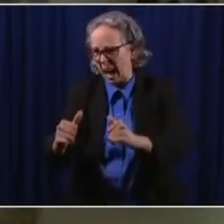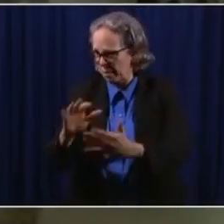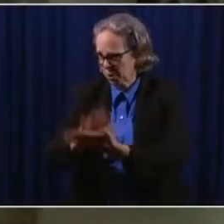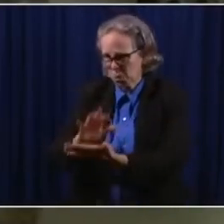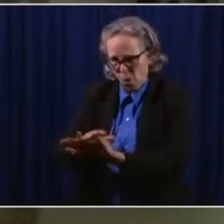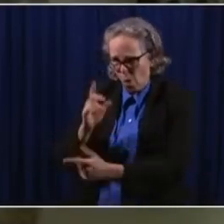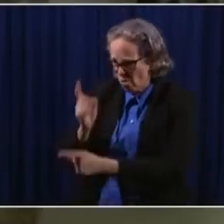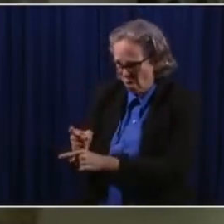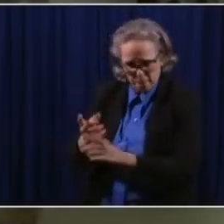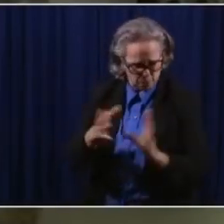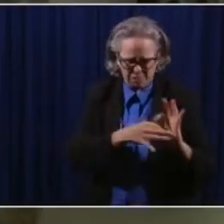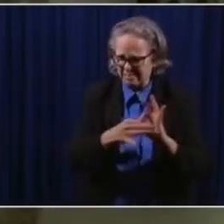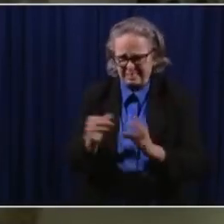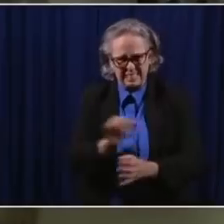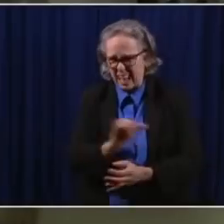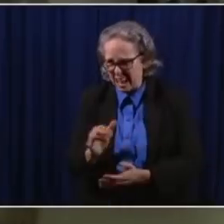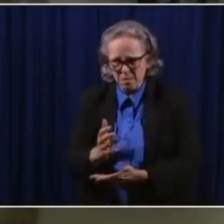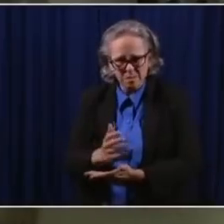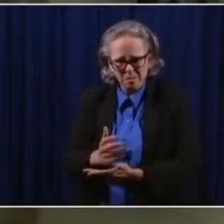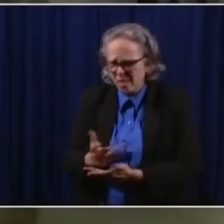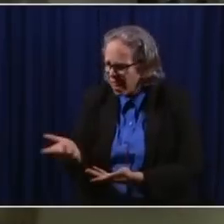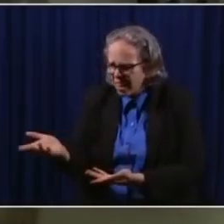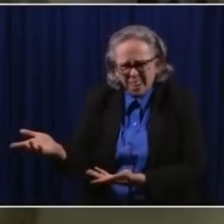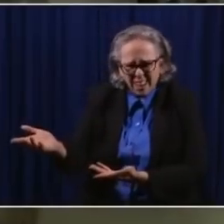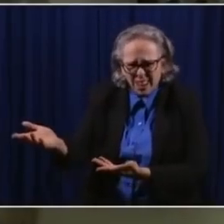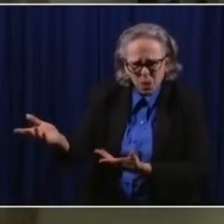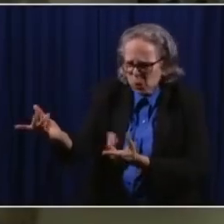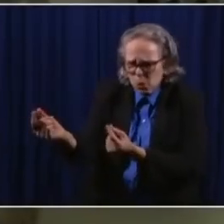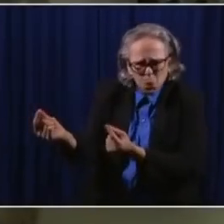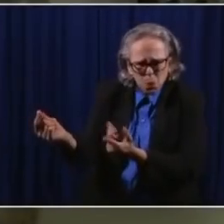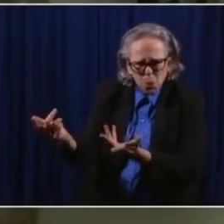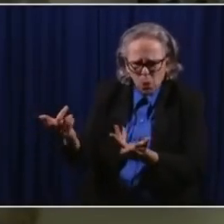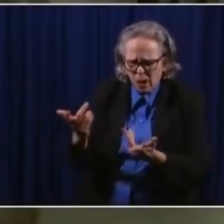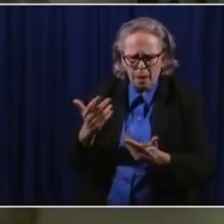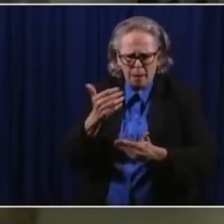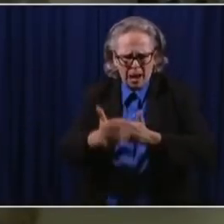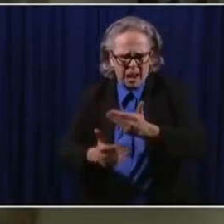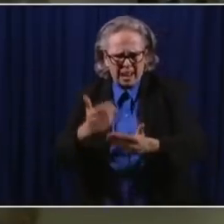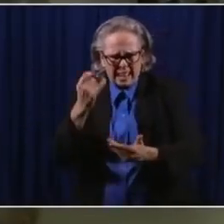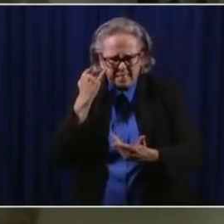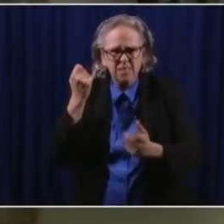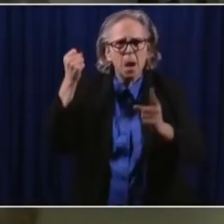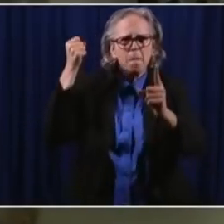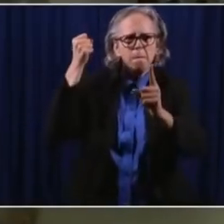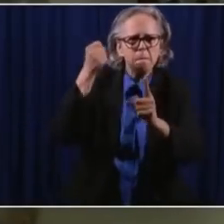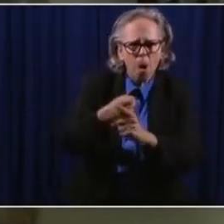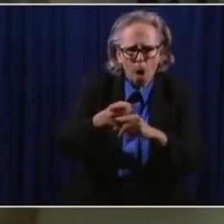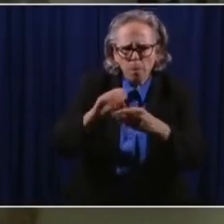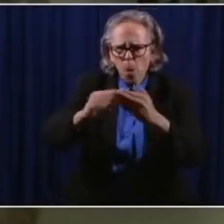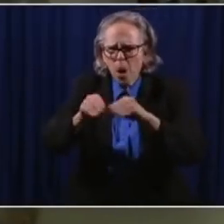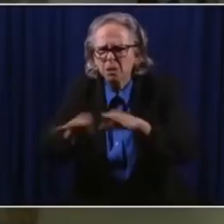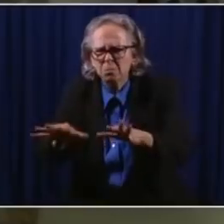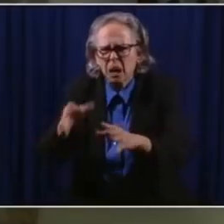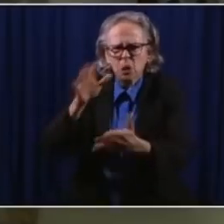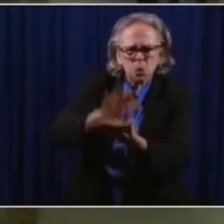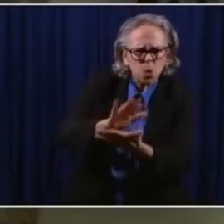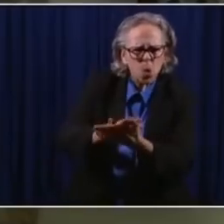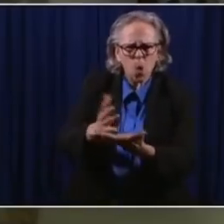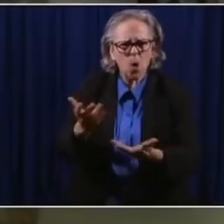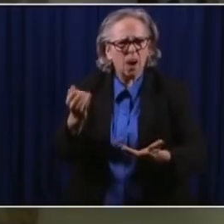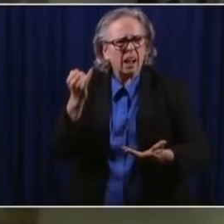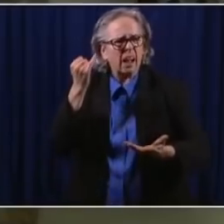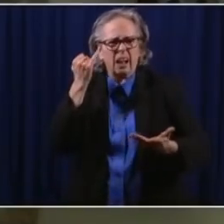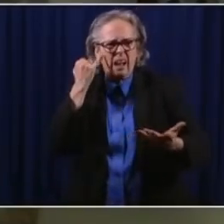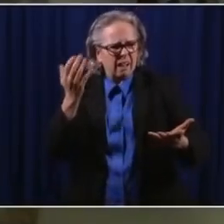What's the procedure? What's the procedure a school follows if, let's say that, they have some indication they